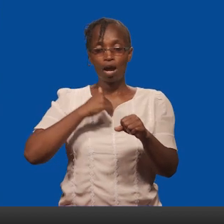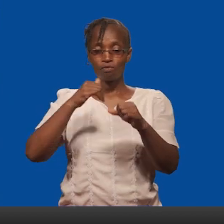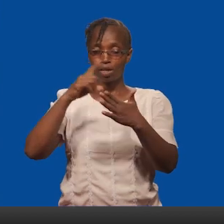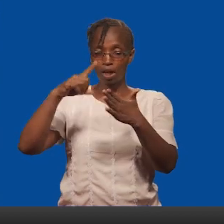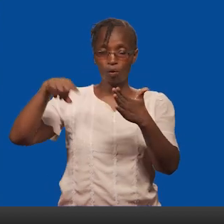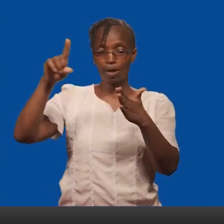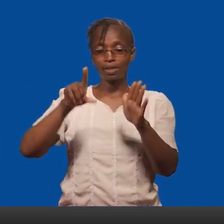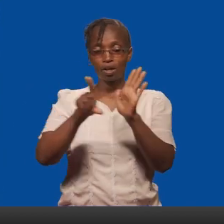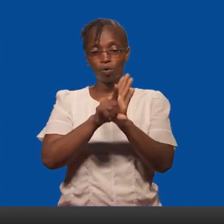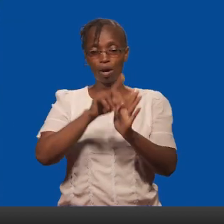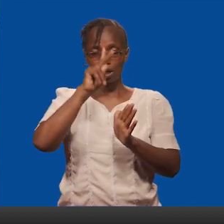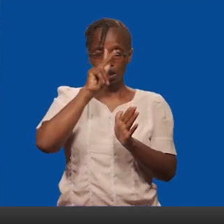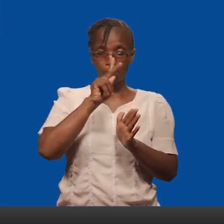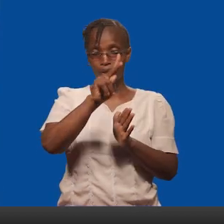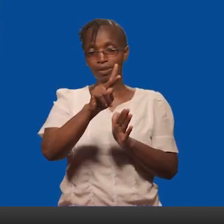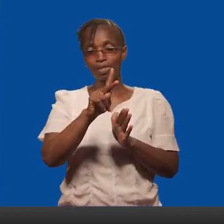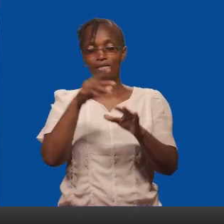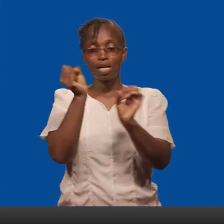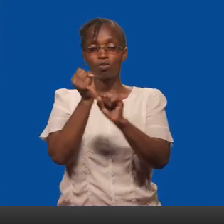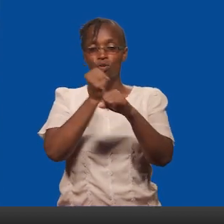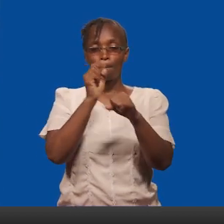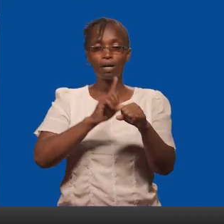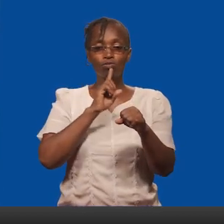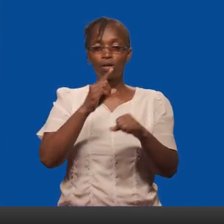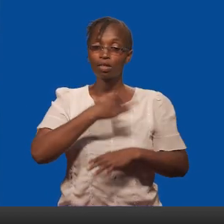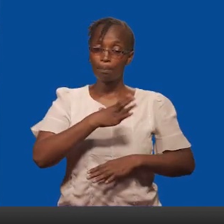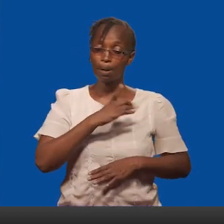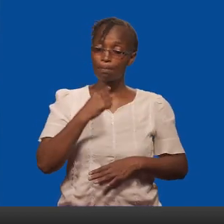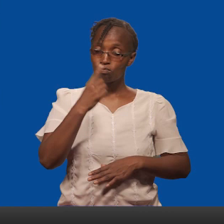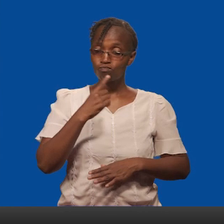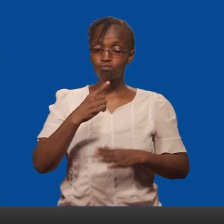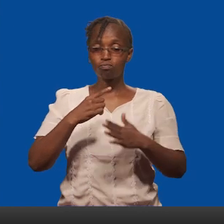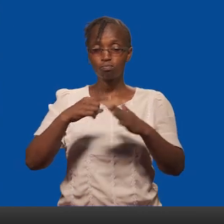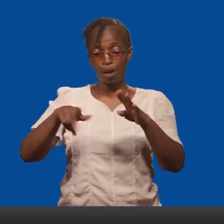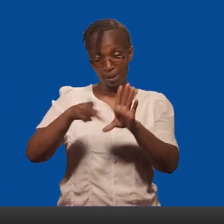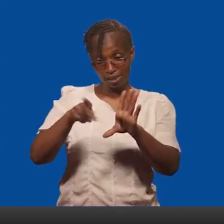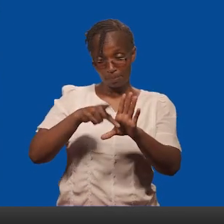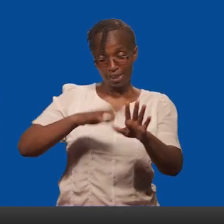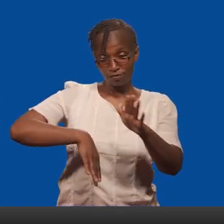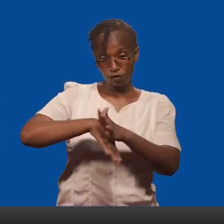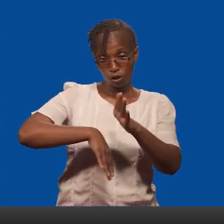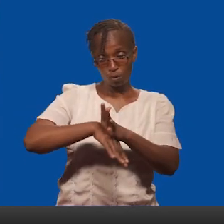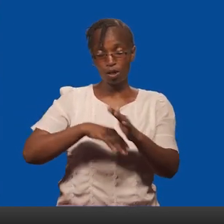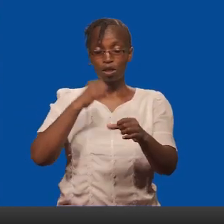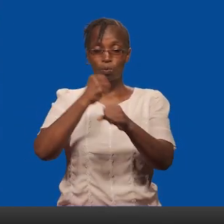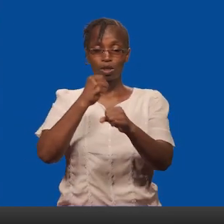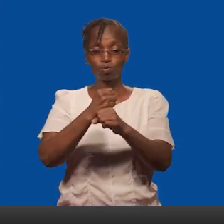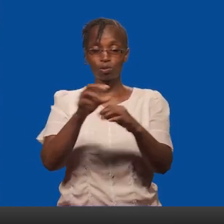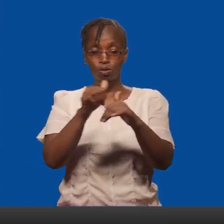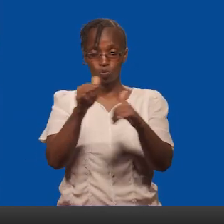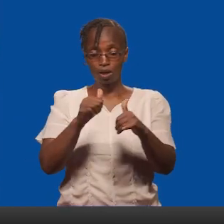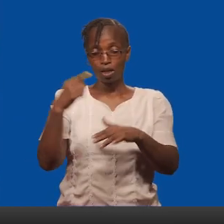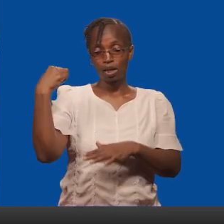includes making sure that we have proper laws, we have proper policies to make sure that those who run